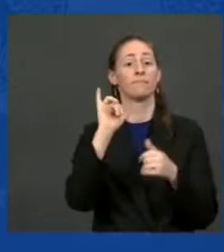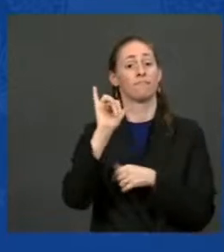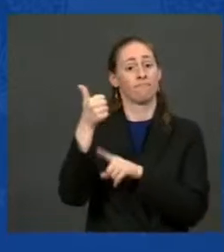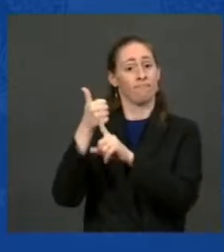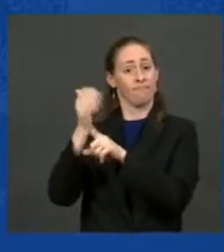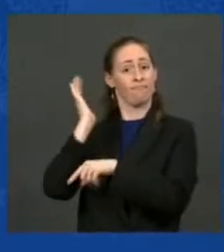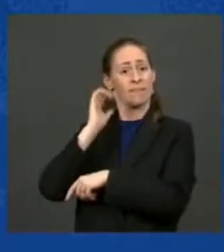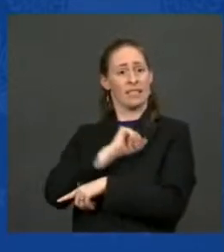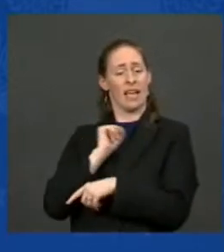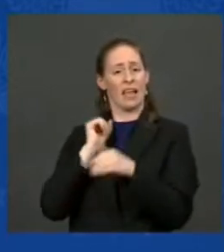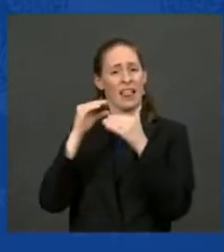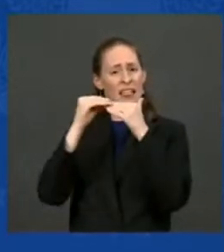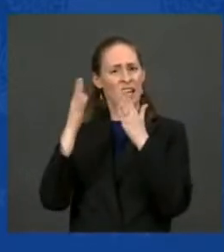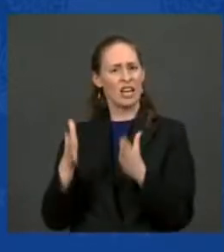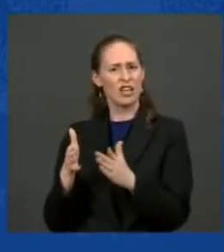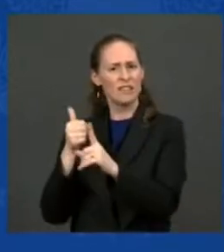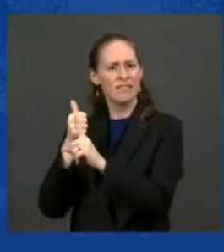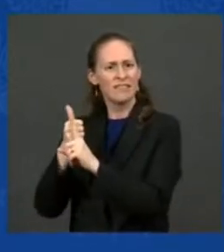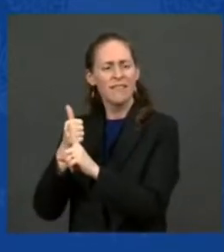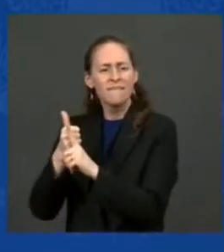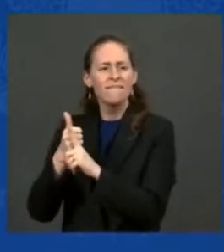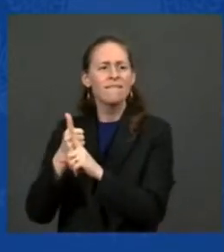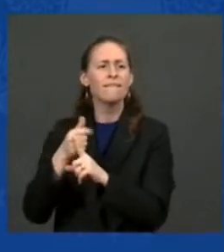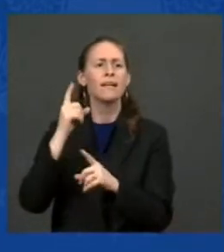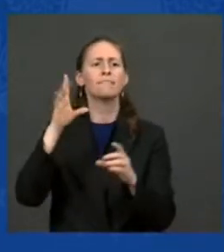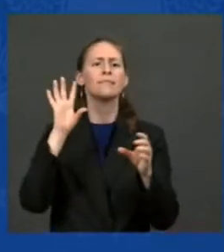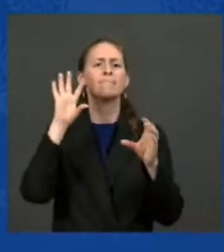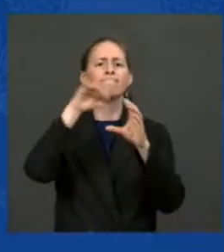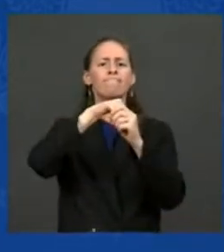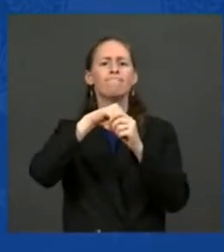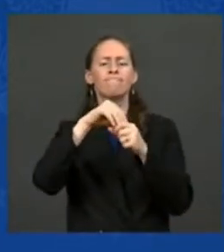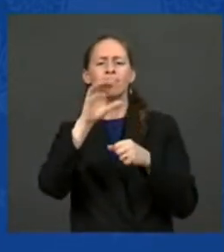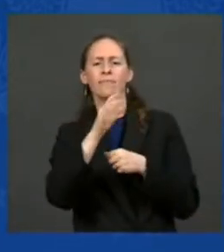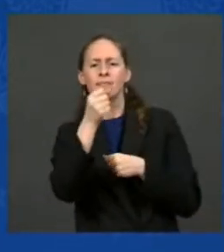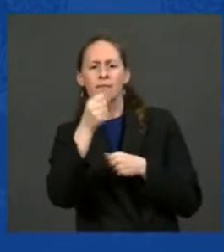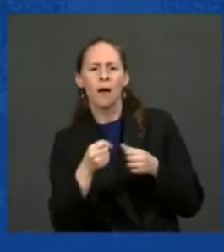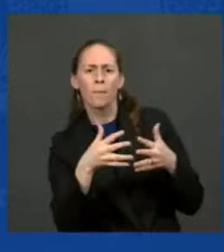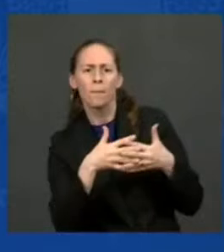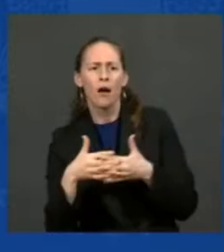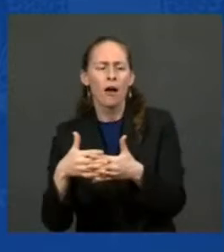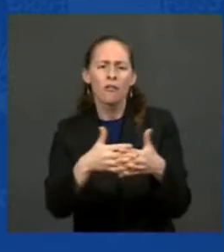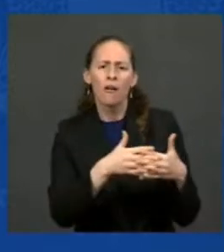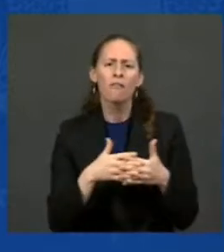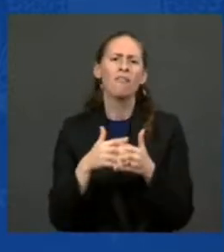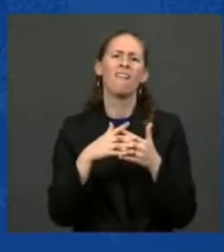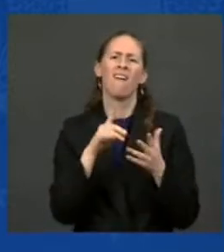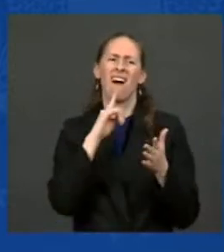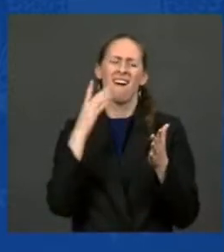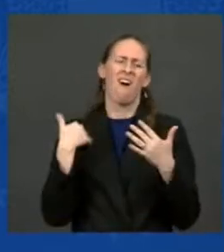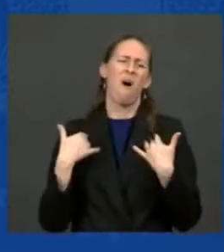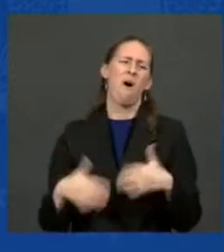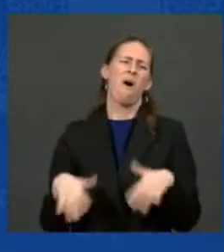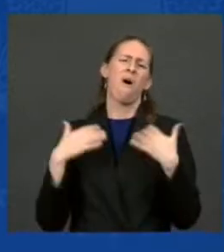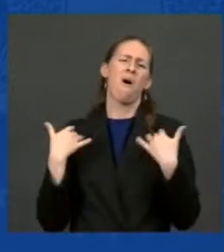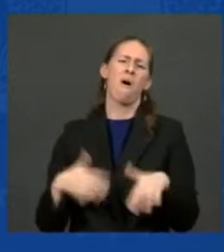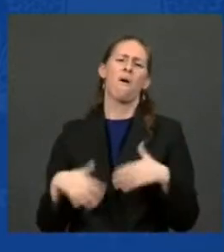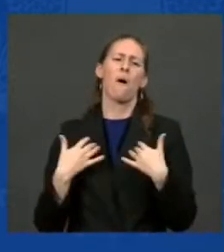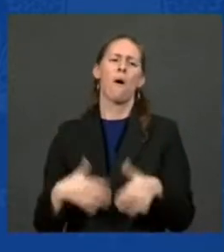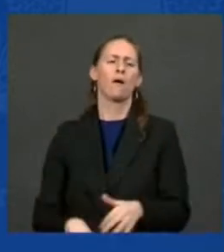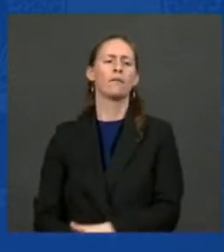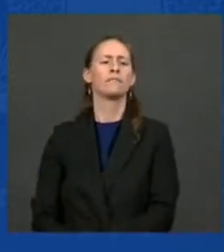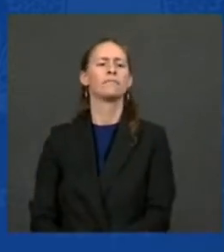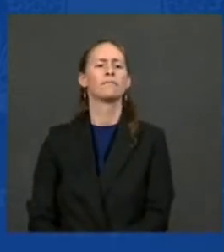leading voice on engagement with Latin America and the Caribbean. And your brother, the ambassador, did a pretty damn good job as